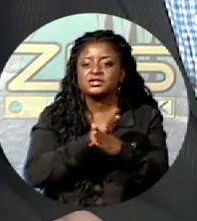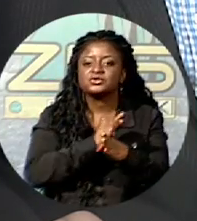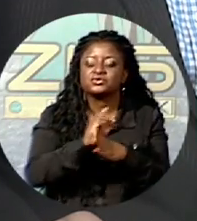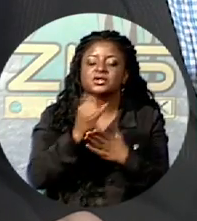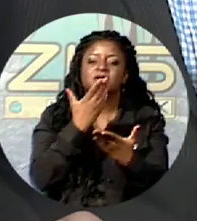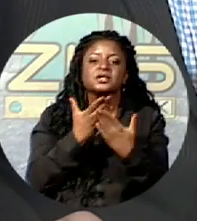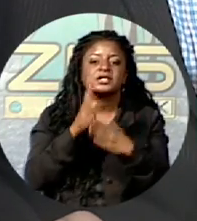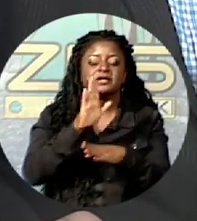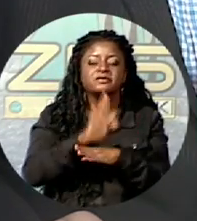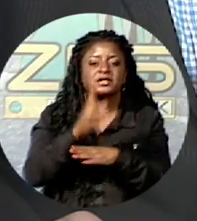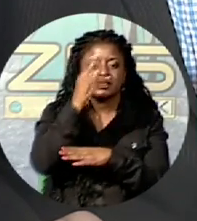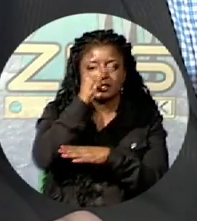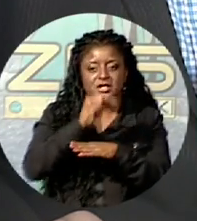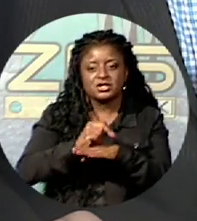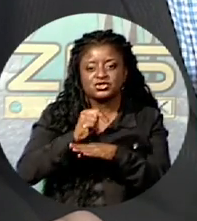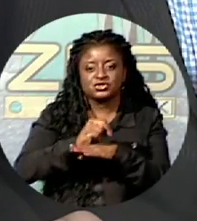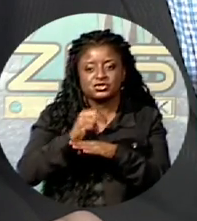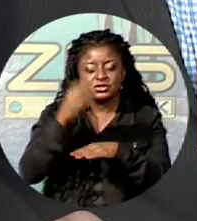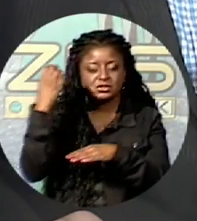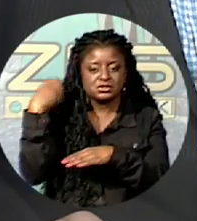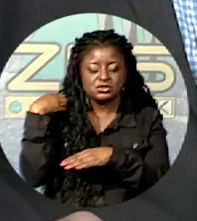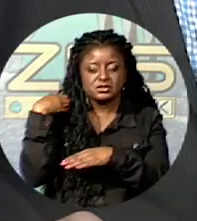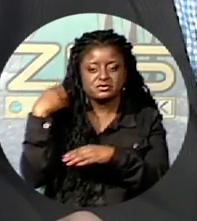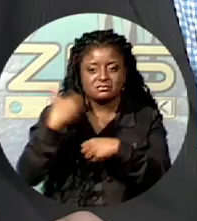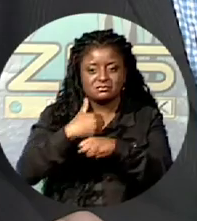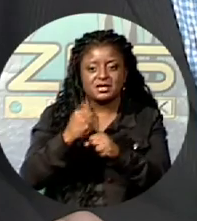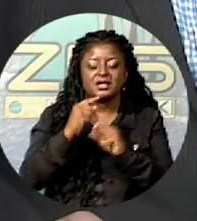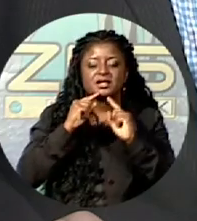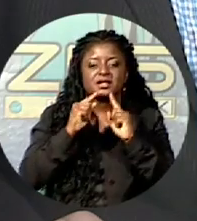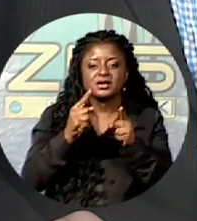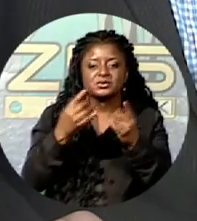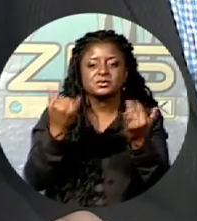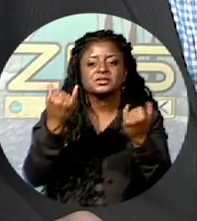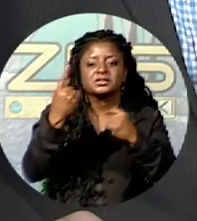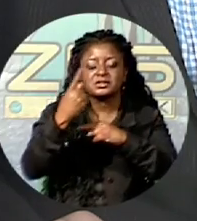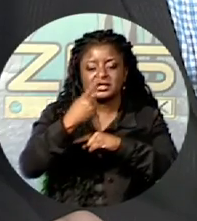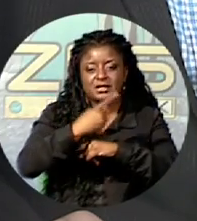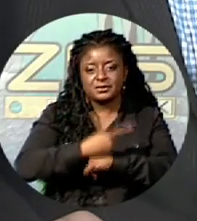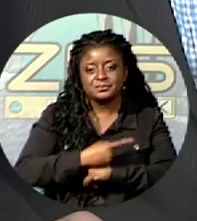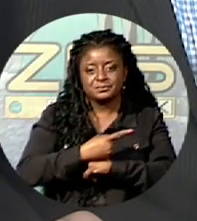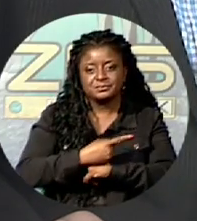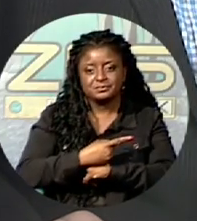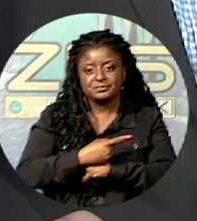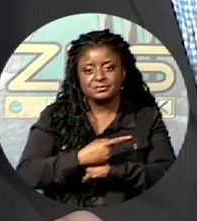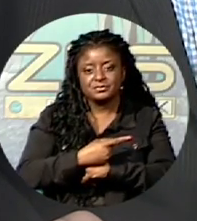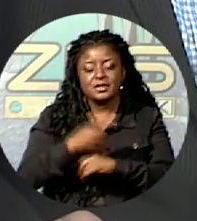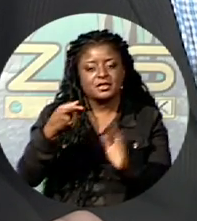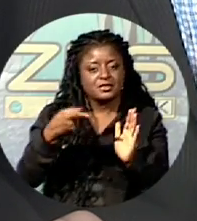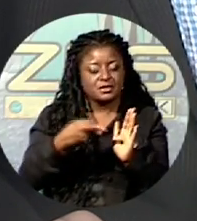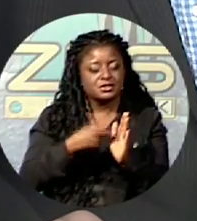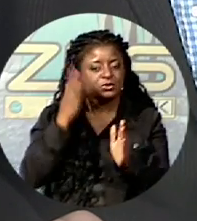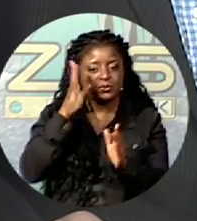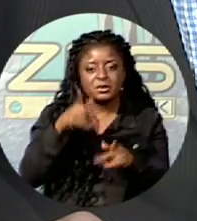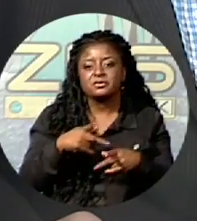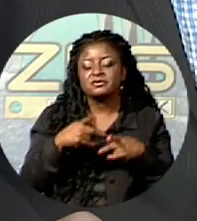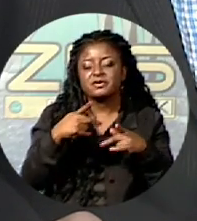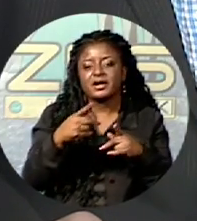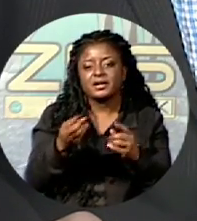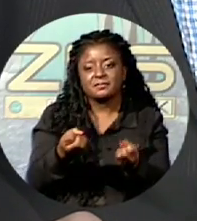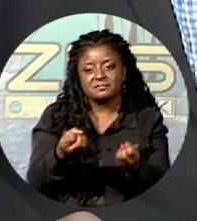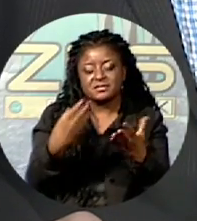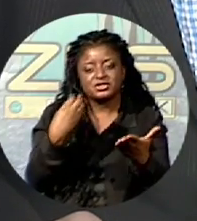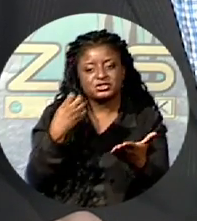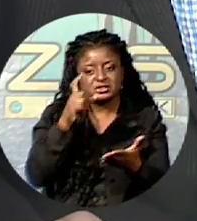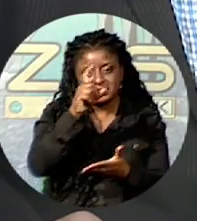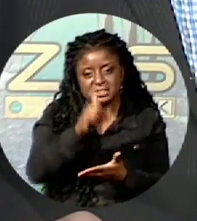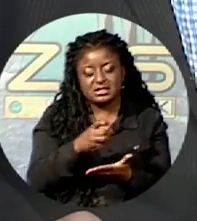joining us. The nation's chief made the announcement today. And as Janae Noel Ferguson tells us tonight, this will provide a much needed economic